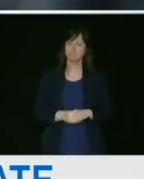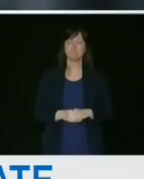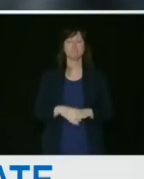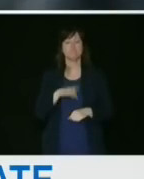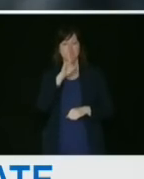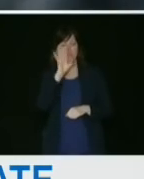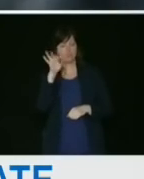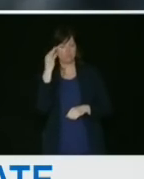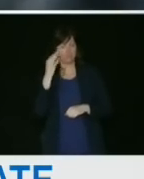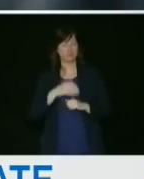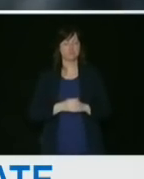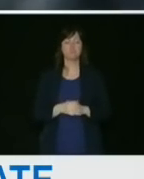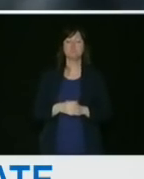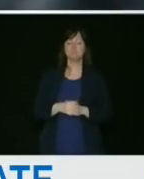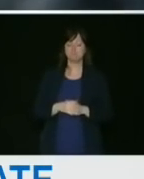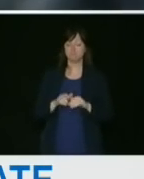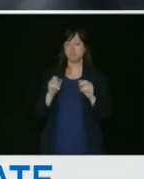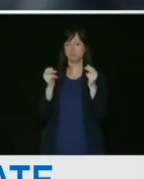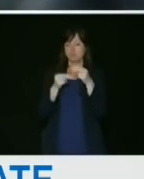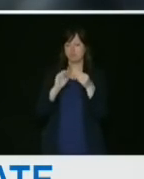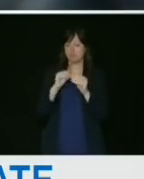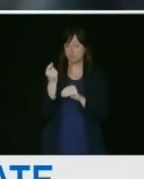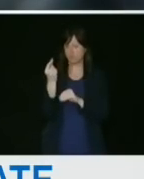Yeah, positive. Slide 11.